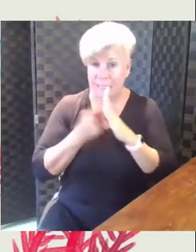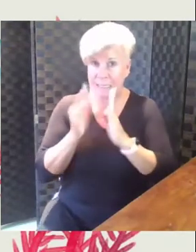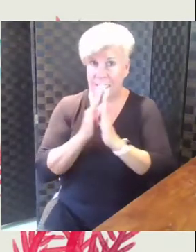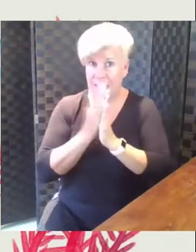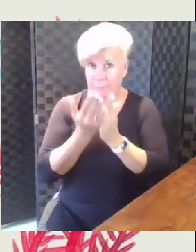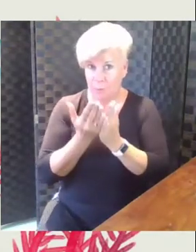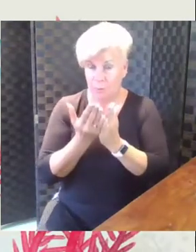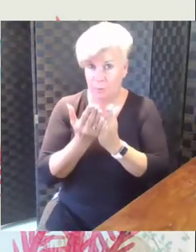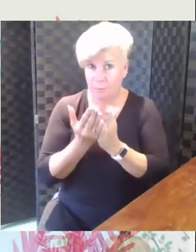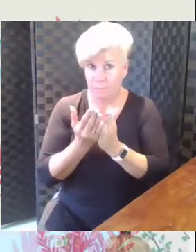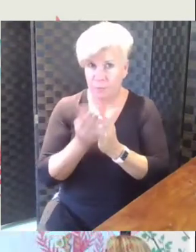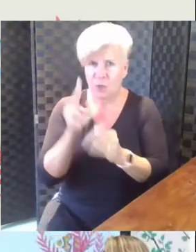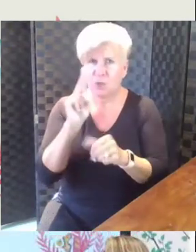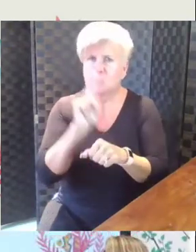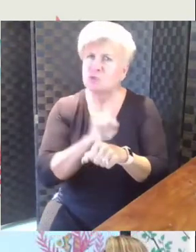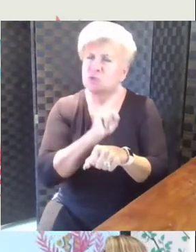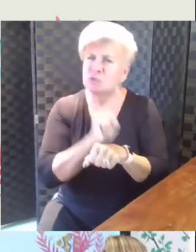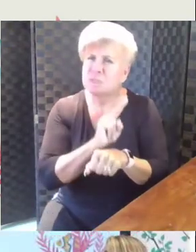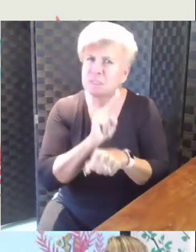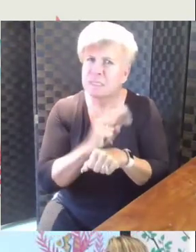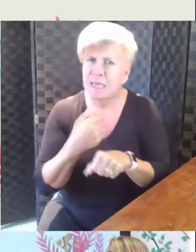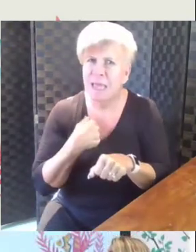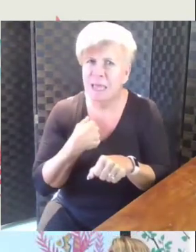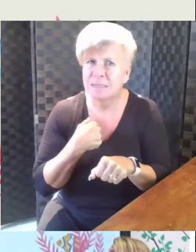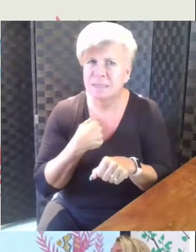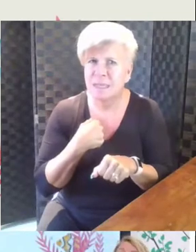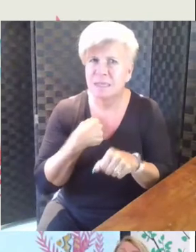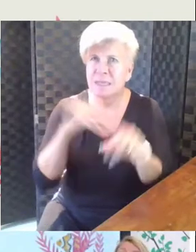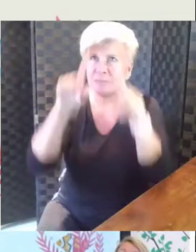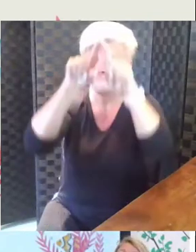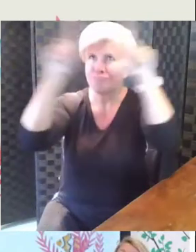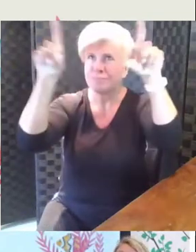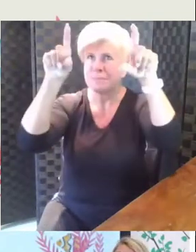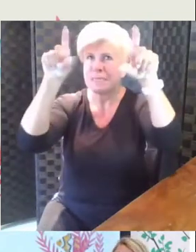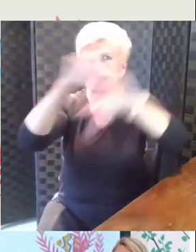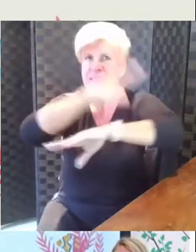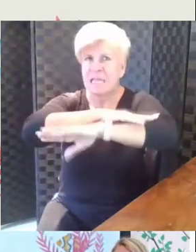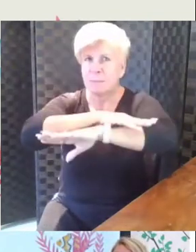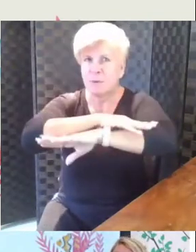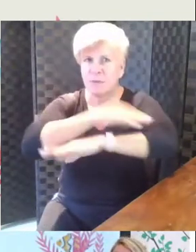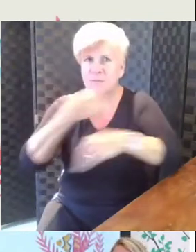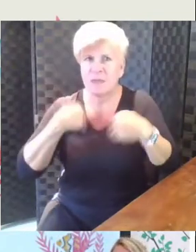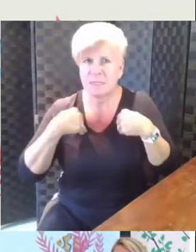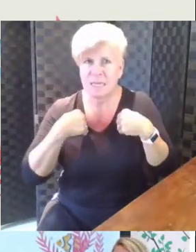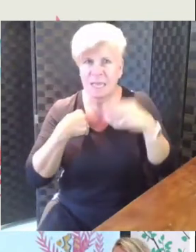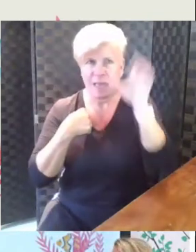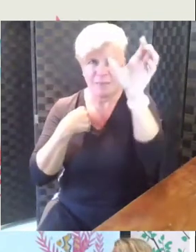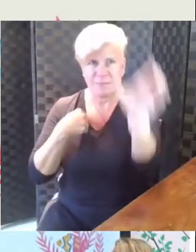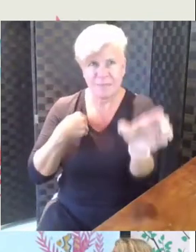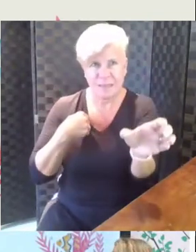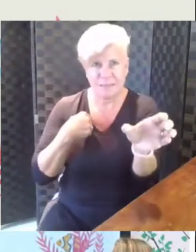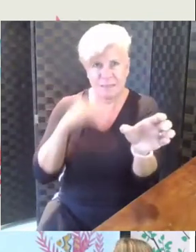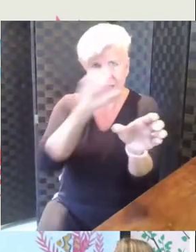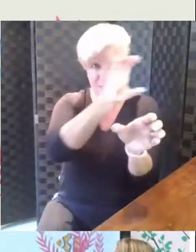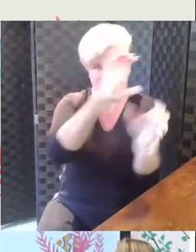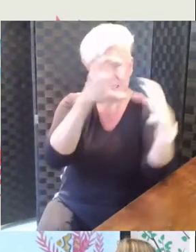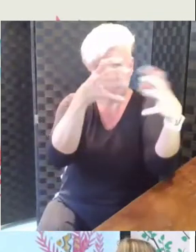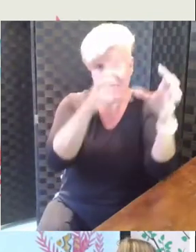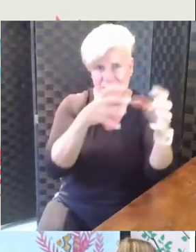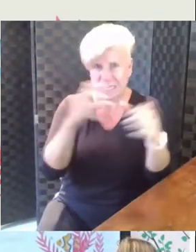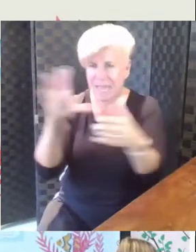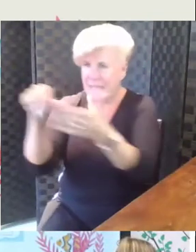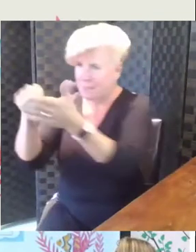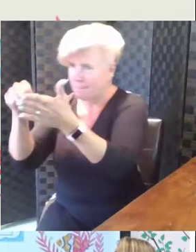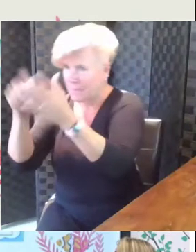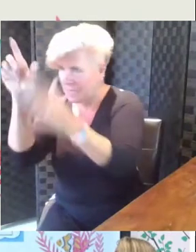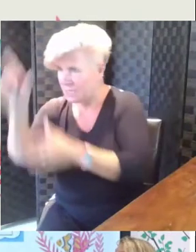of a text, and it usually has like the section titles and where the page numbers are that those sections can be located.